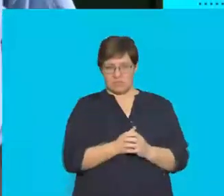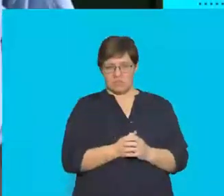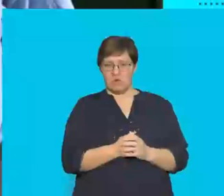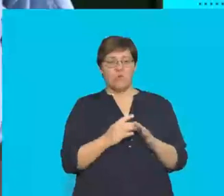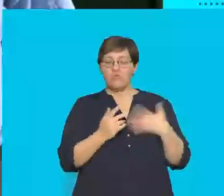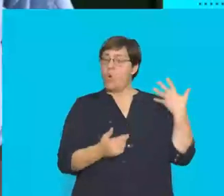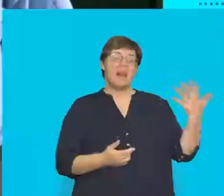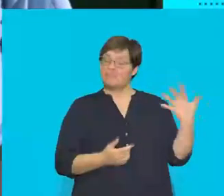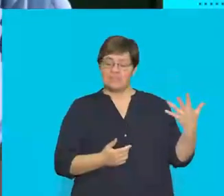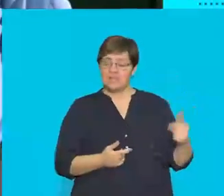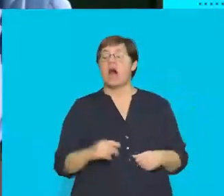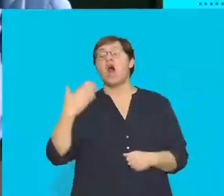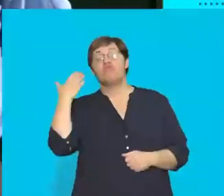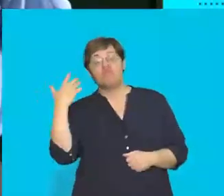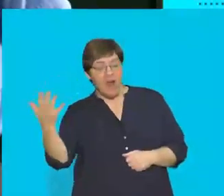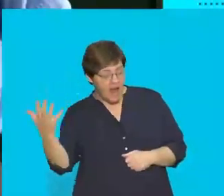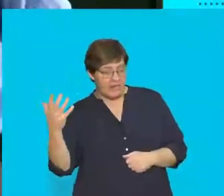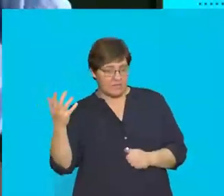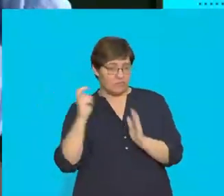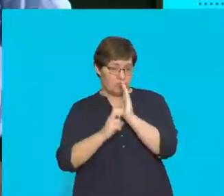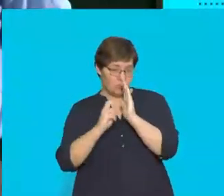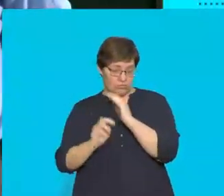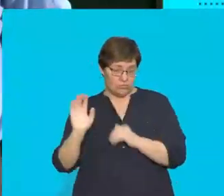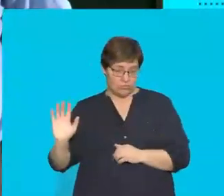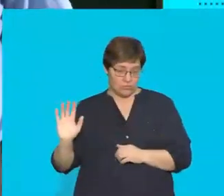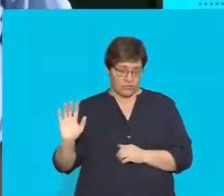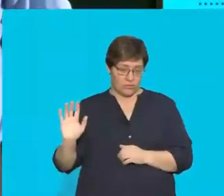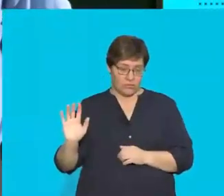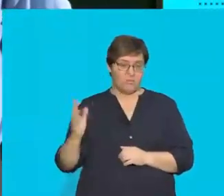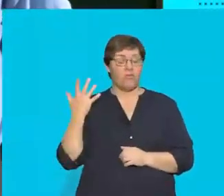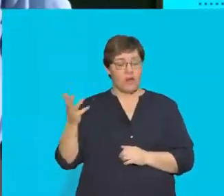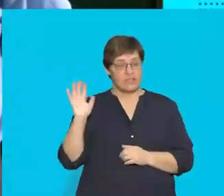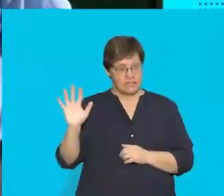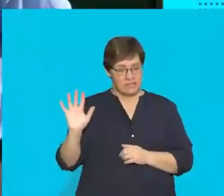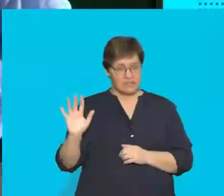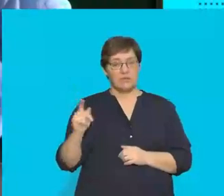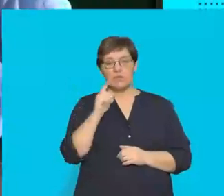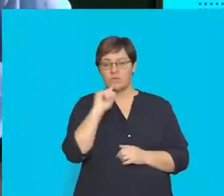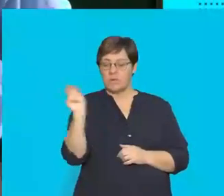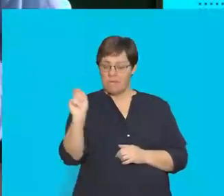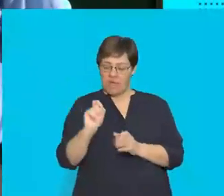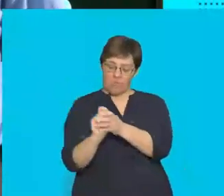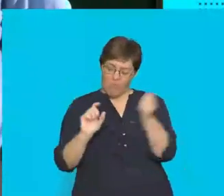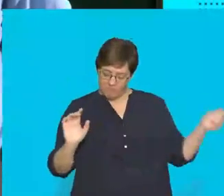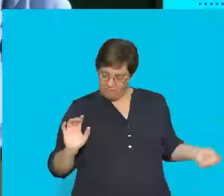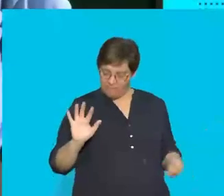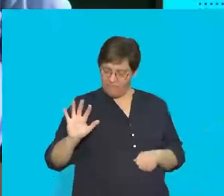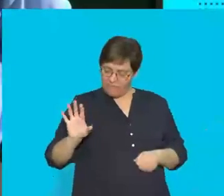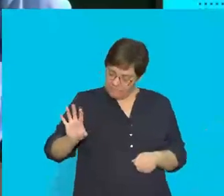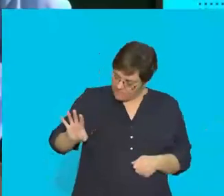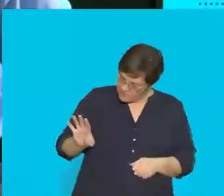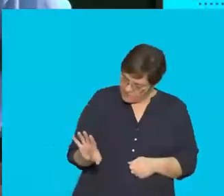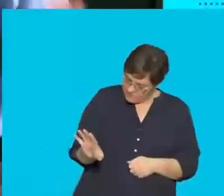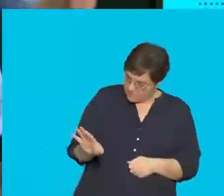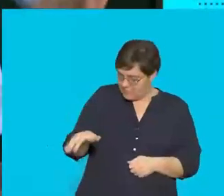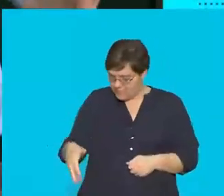left-hand rule, it's the right-hand rule. So if you're right-handed, you need to take the pen out of your hand and make sure that's the hand